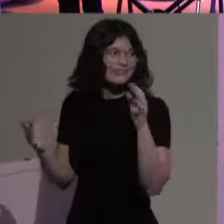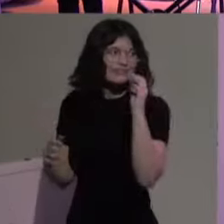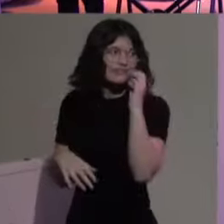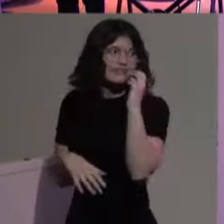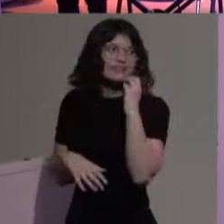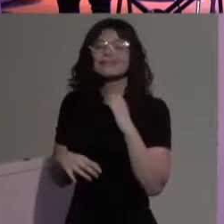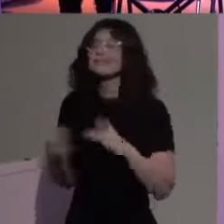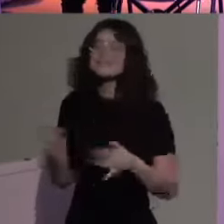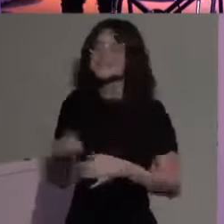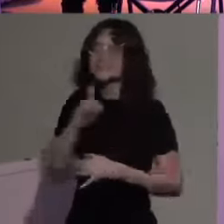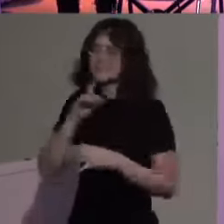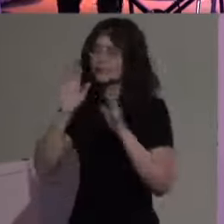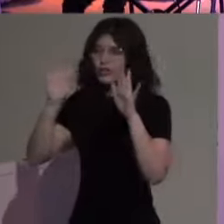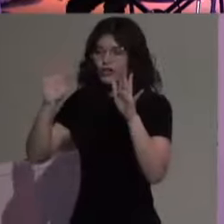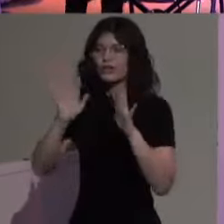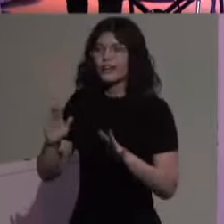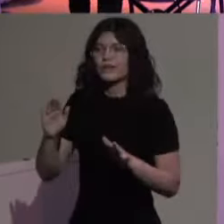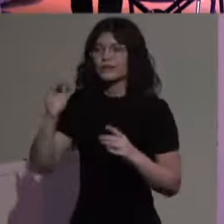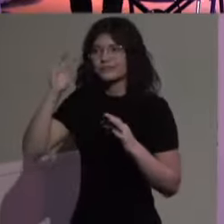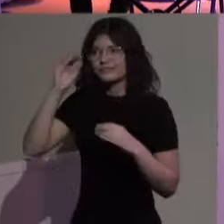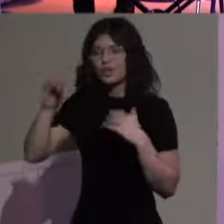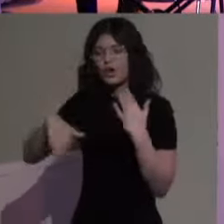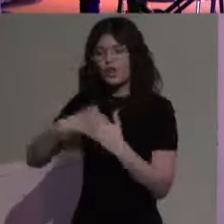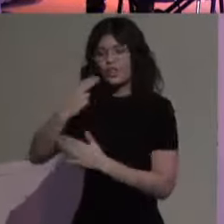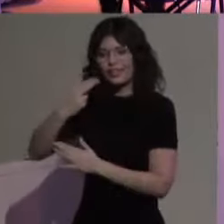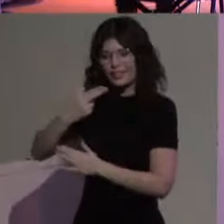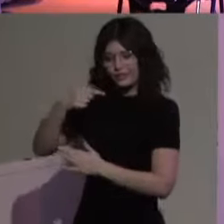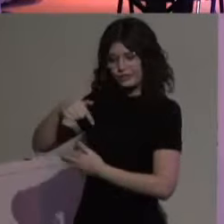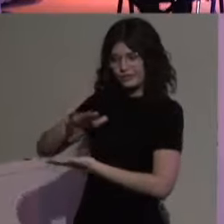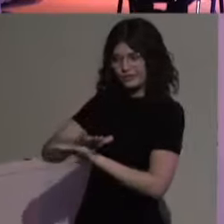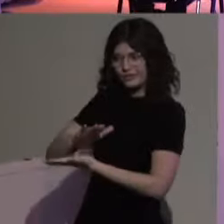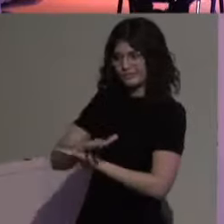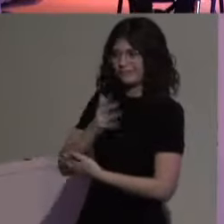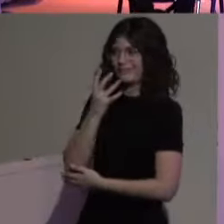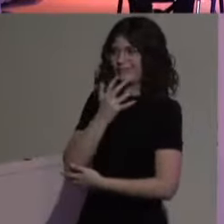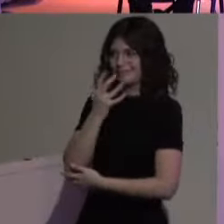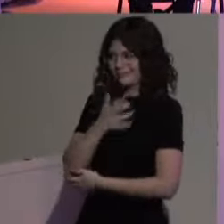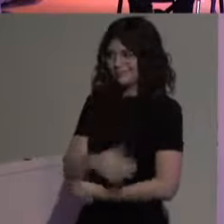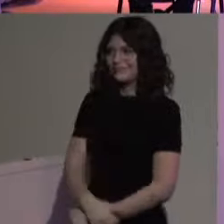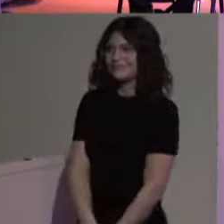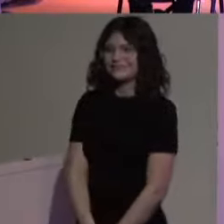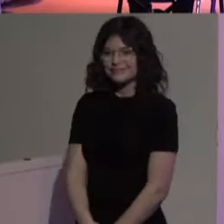It's incredible to think about how the history of this school.